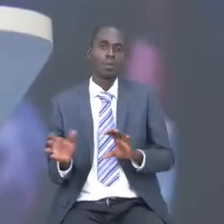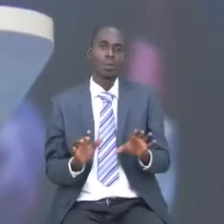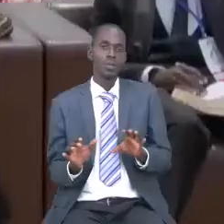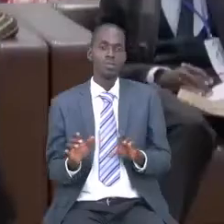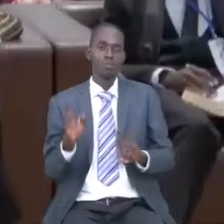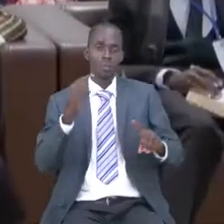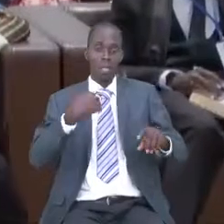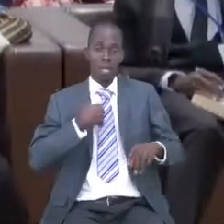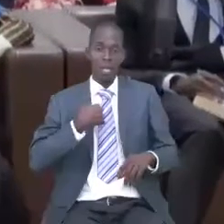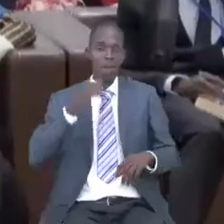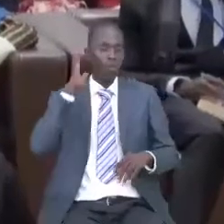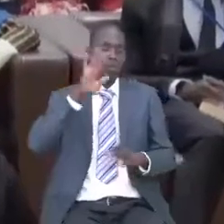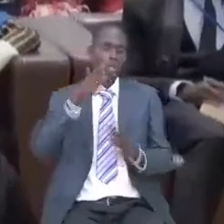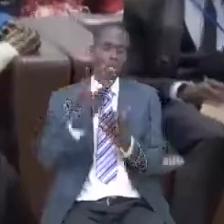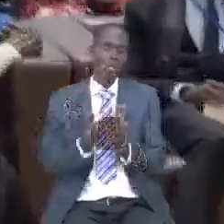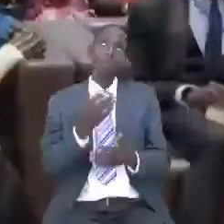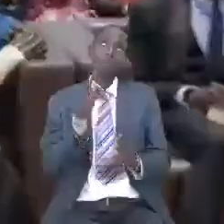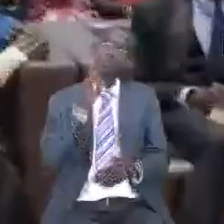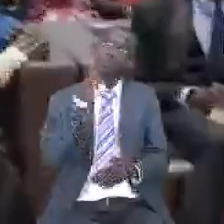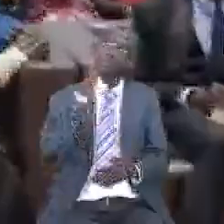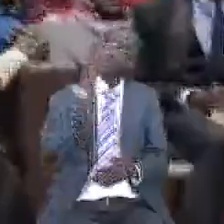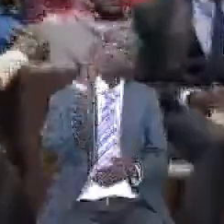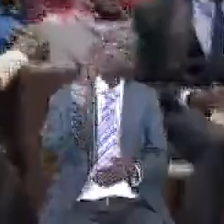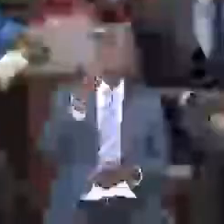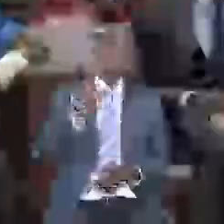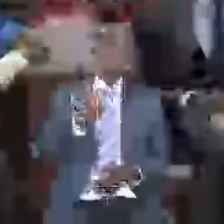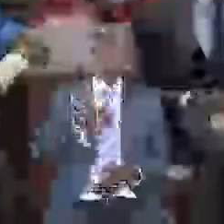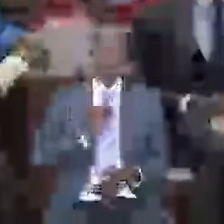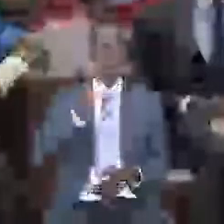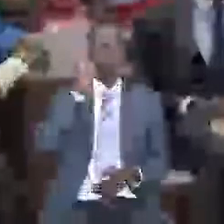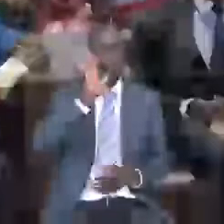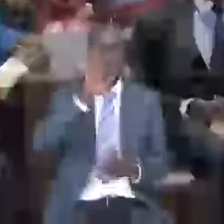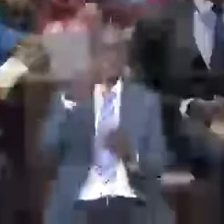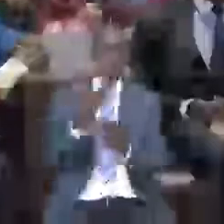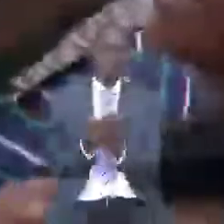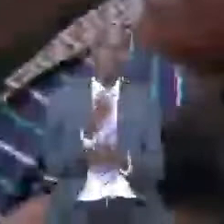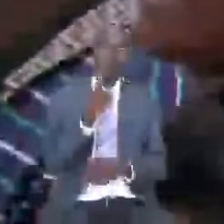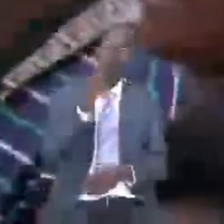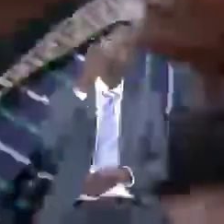get there. I will get there.